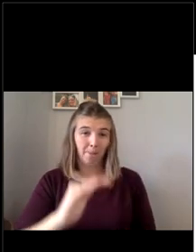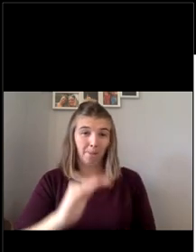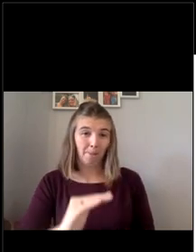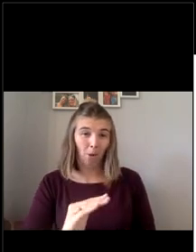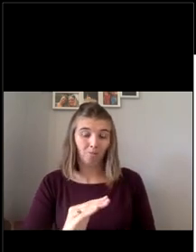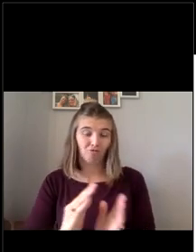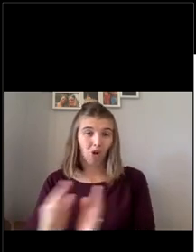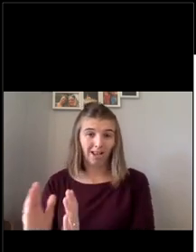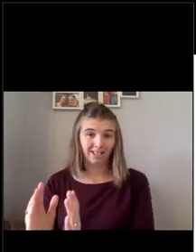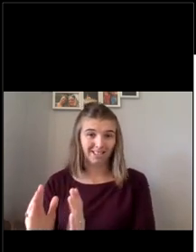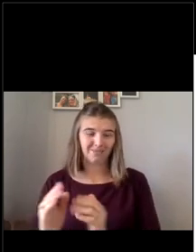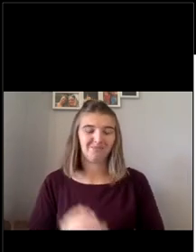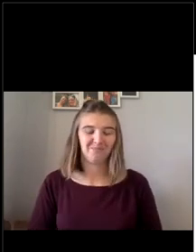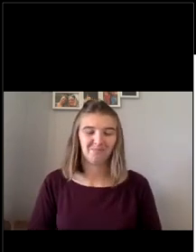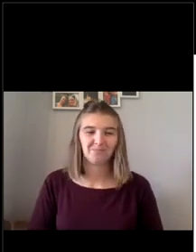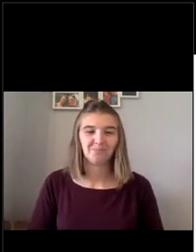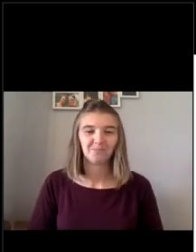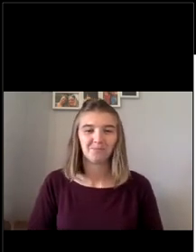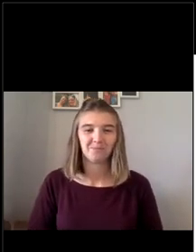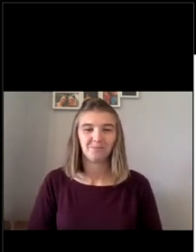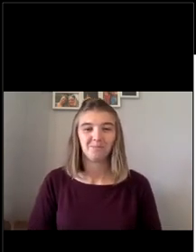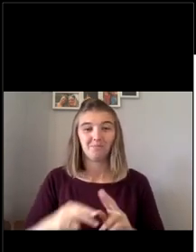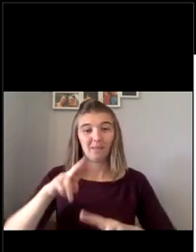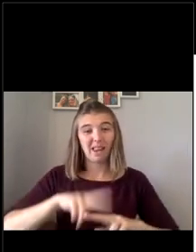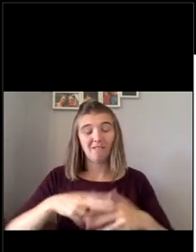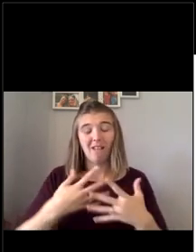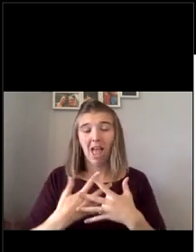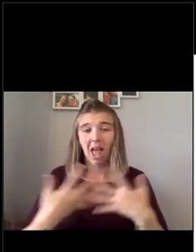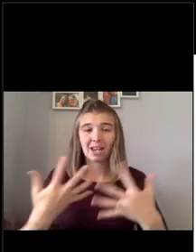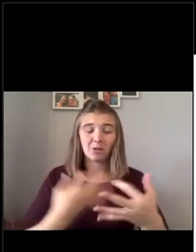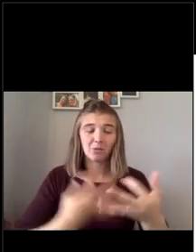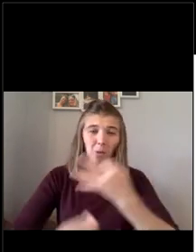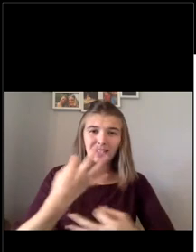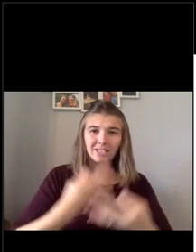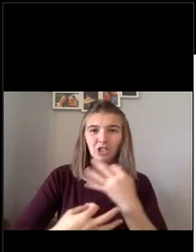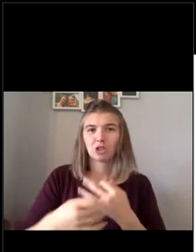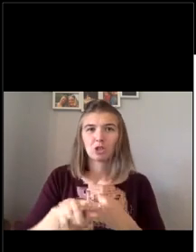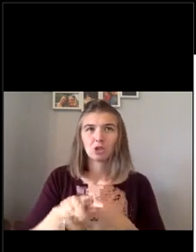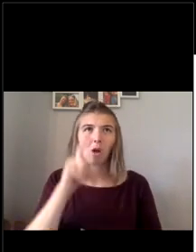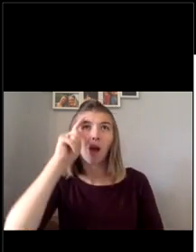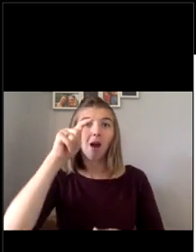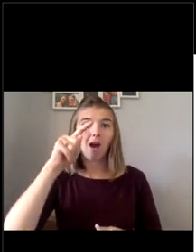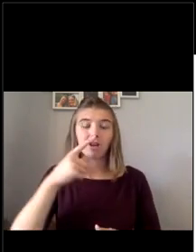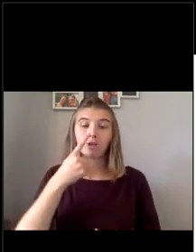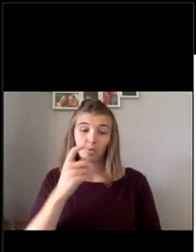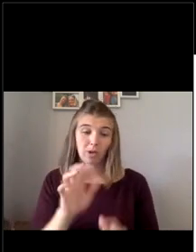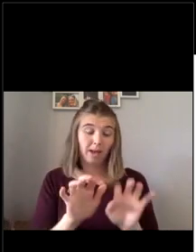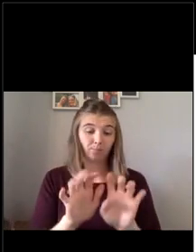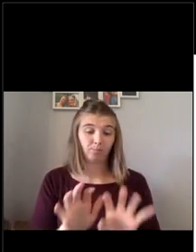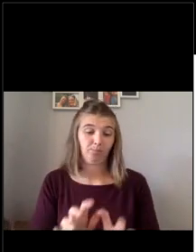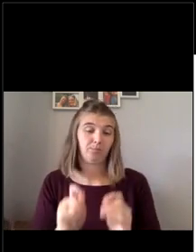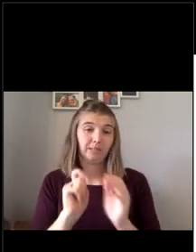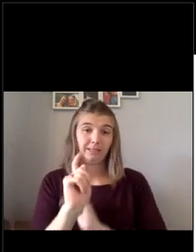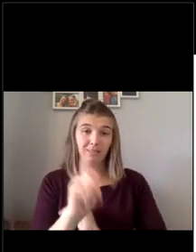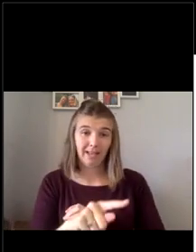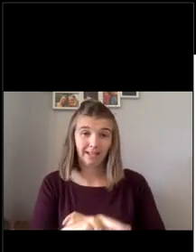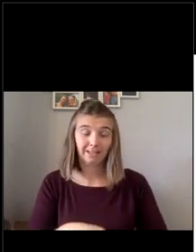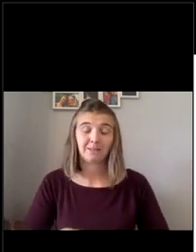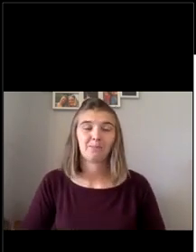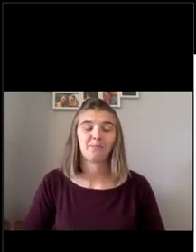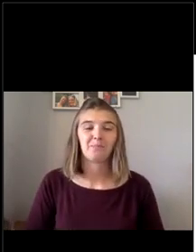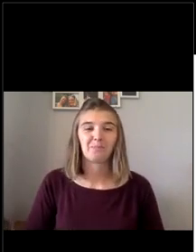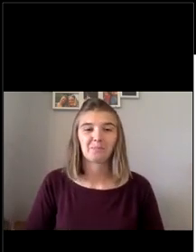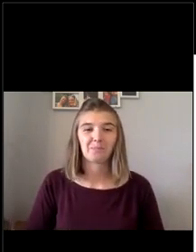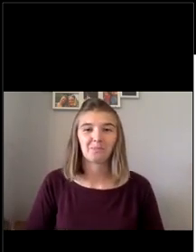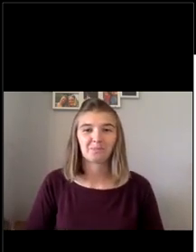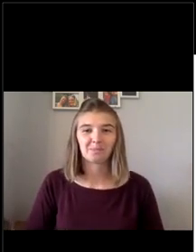right-hand side of your screen. If you have any questions at any time as we're going through the webinar, then just pop them into that questions